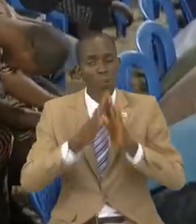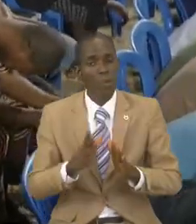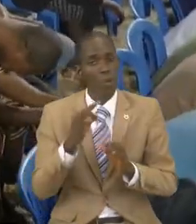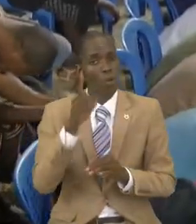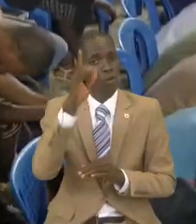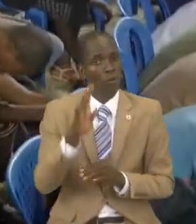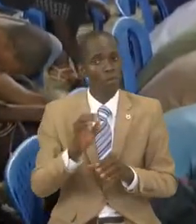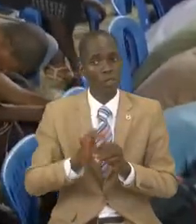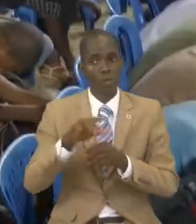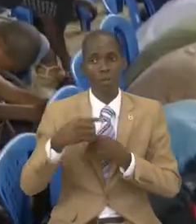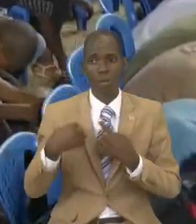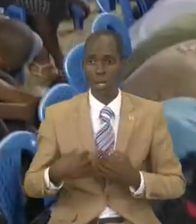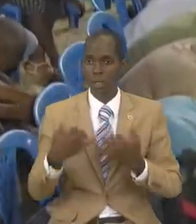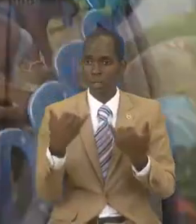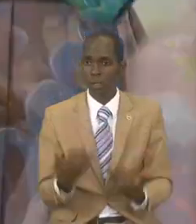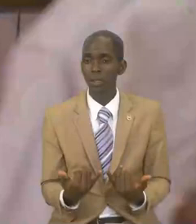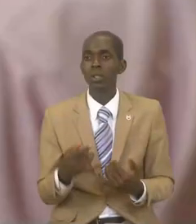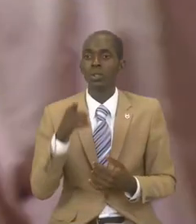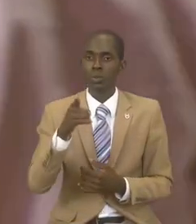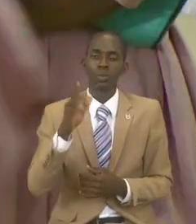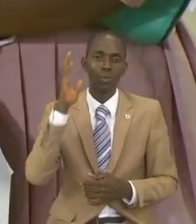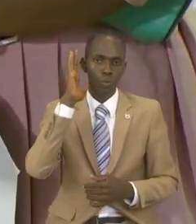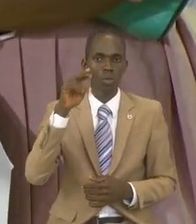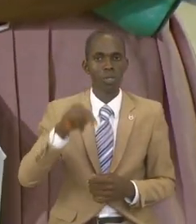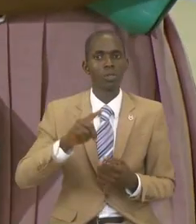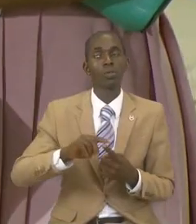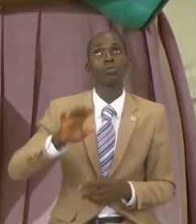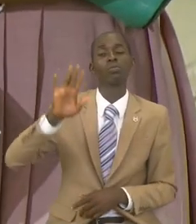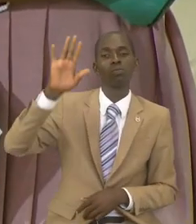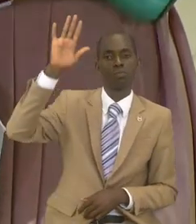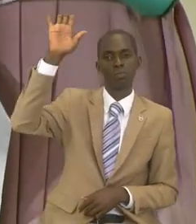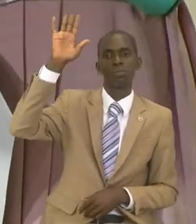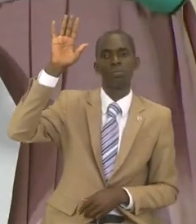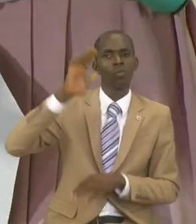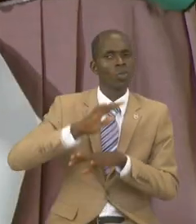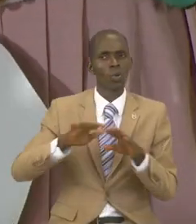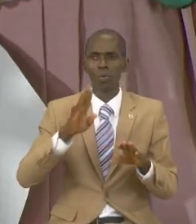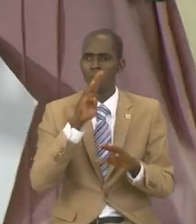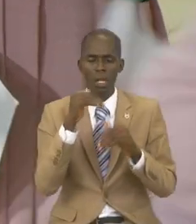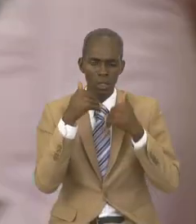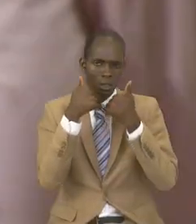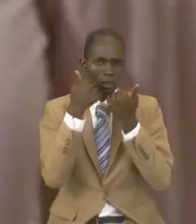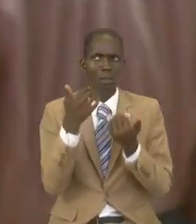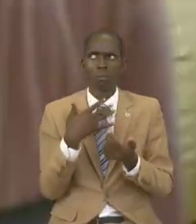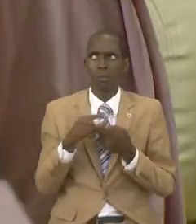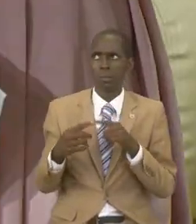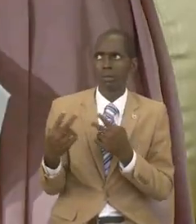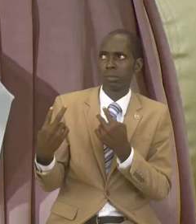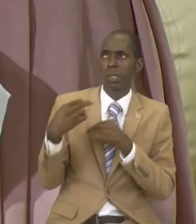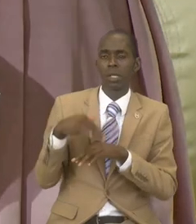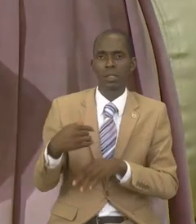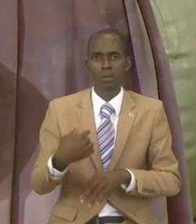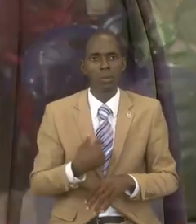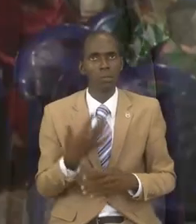that hand. If you're raising up your hand, please stand up and say, I'm here, I'm here. I want the salvation of